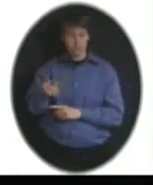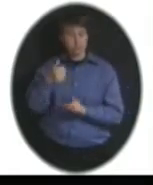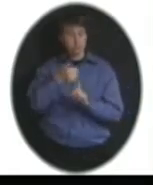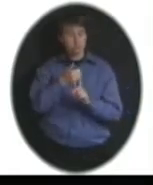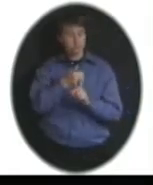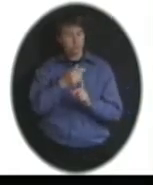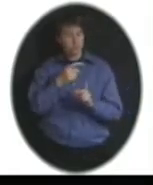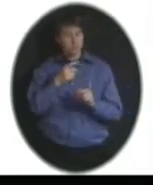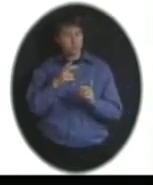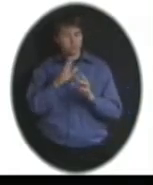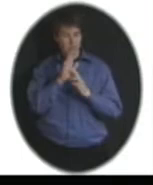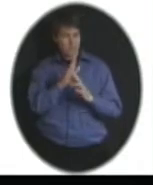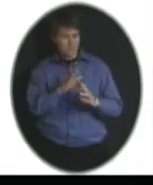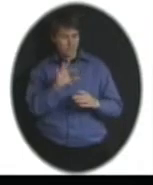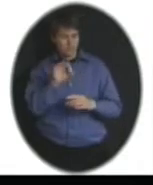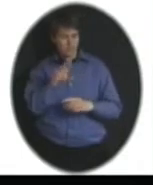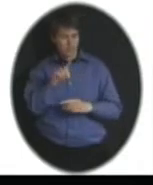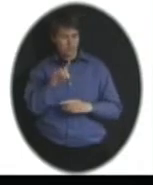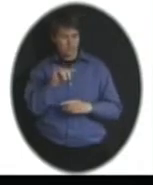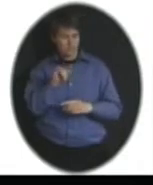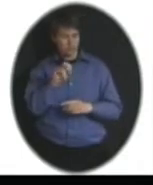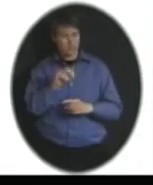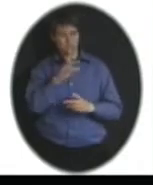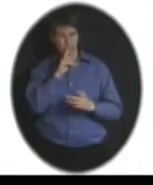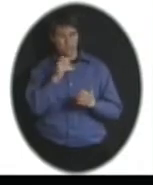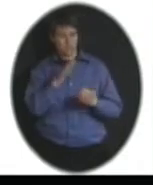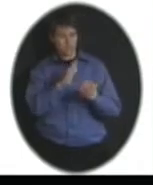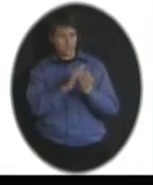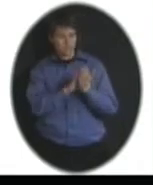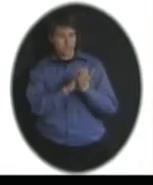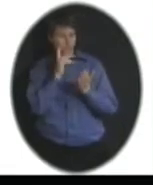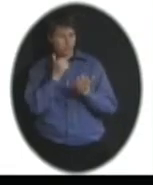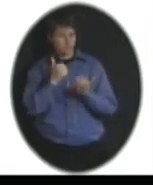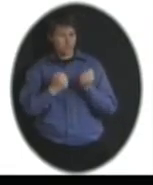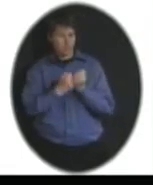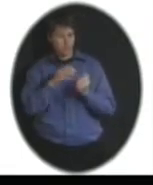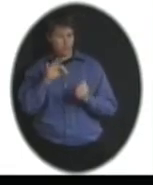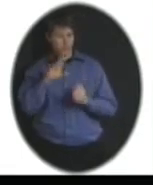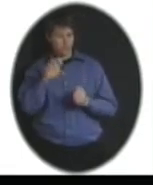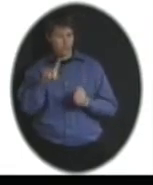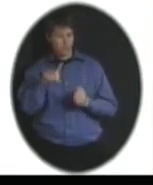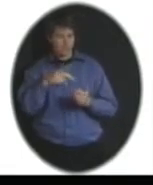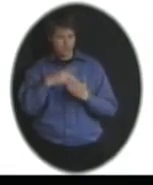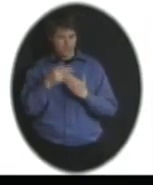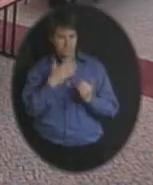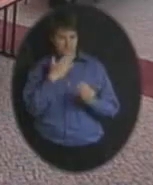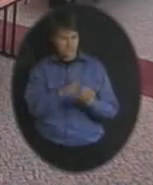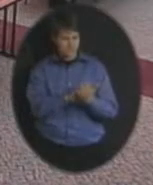moment for us to recognize the foundation for their support of the FRED program. So thank you very much.